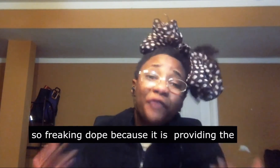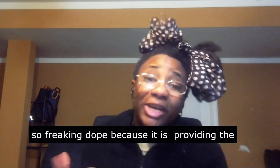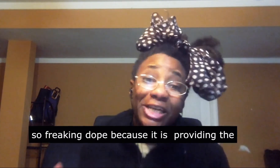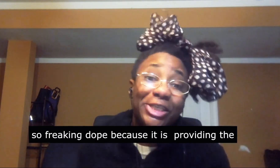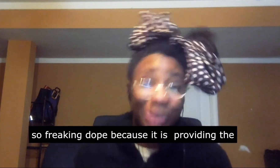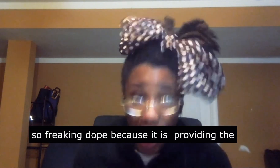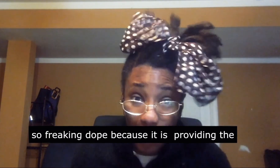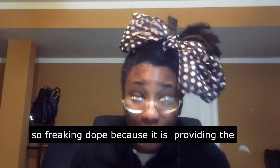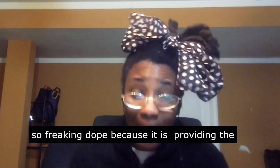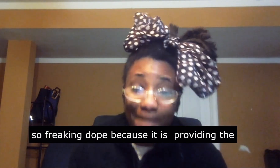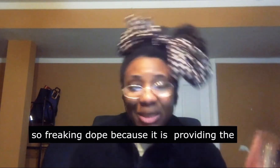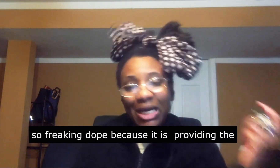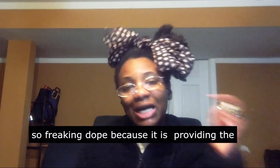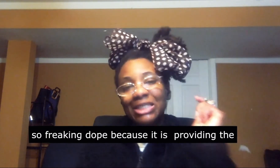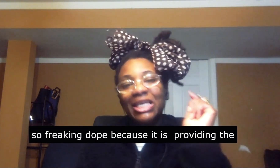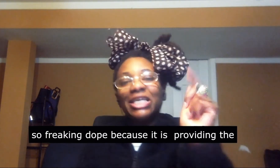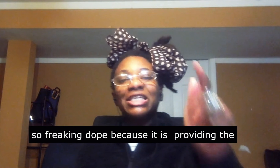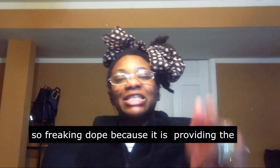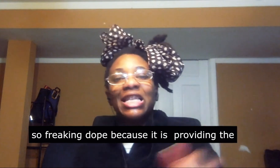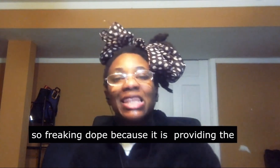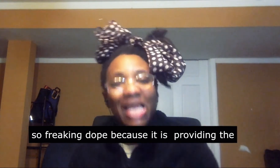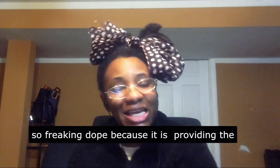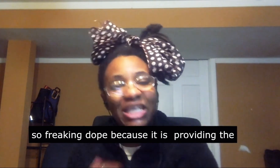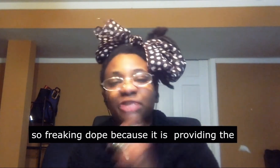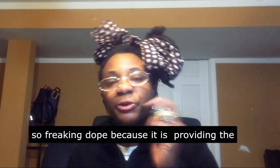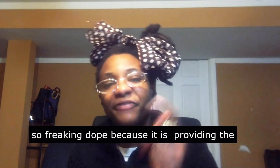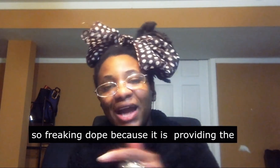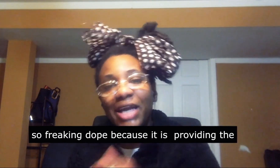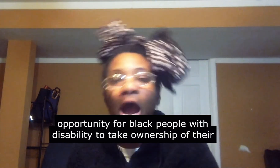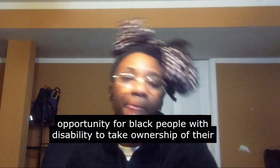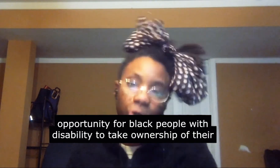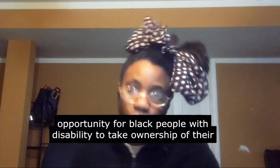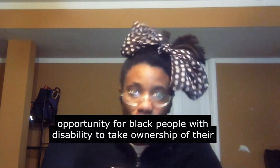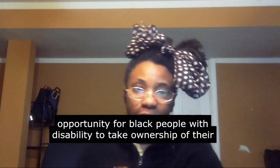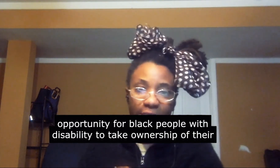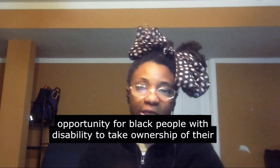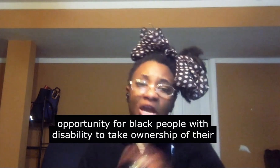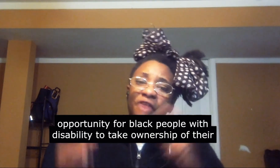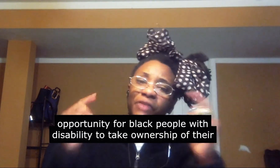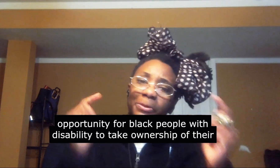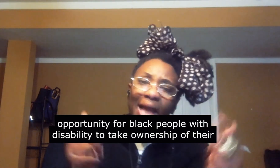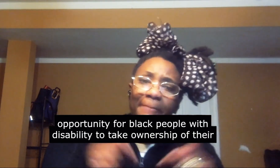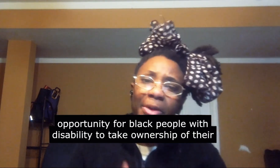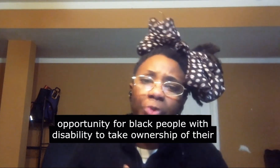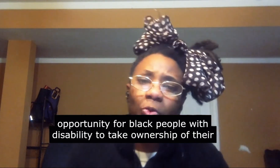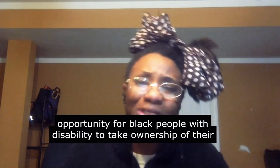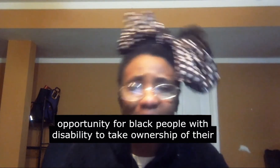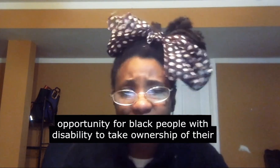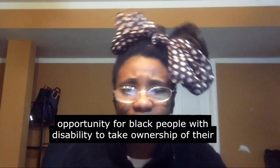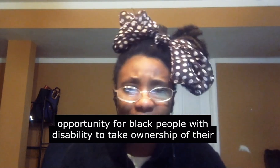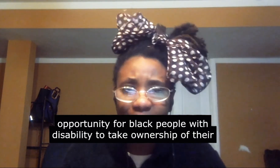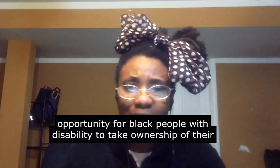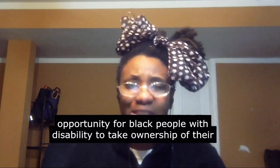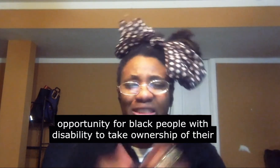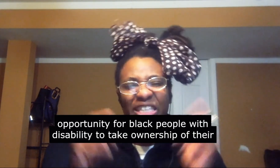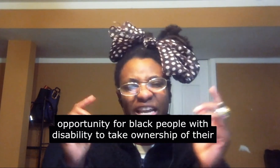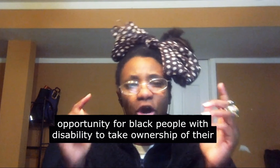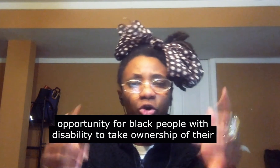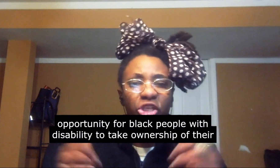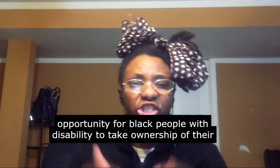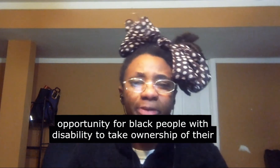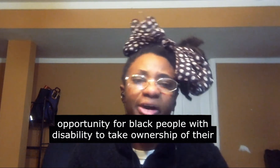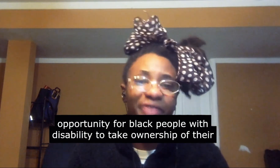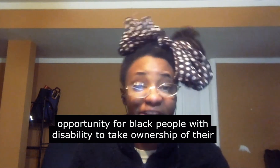so freaking dope because it is providing an opportunity for Black people with disabilities to